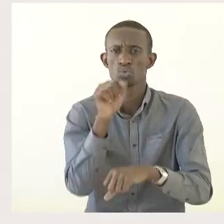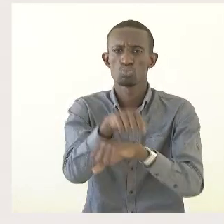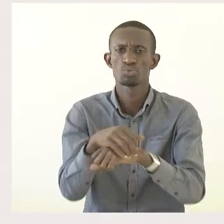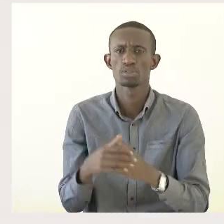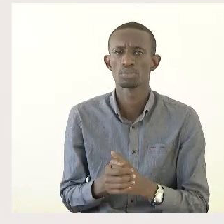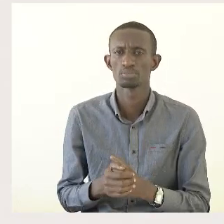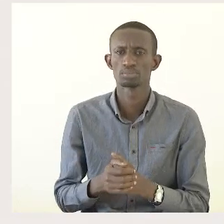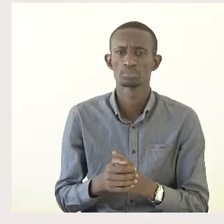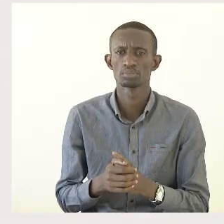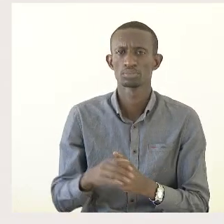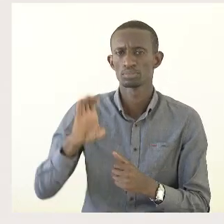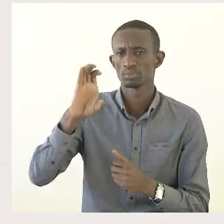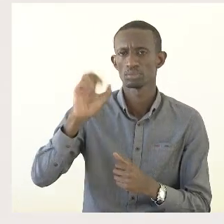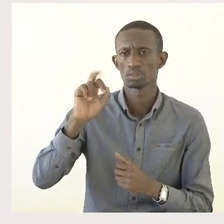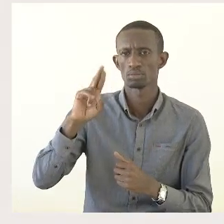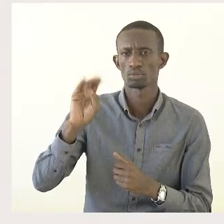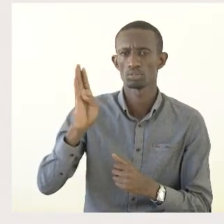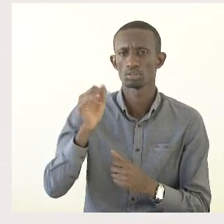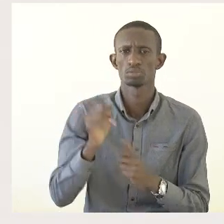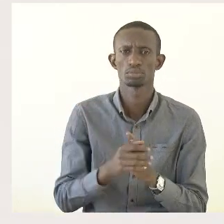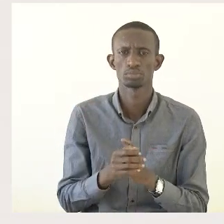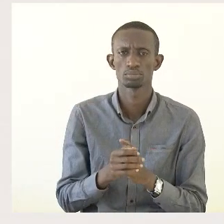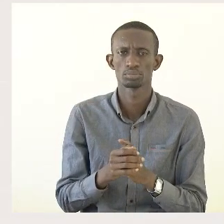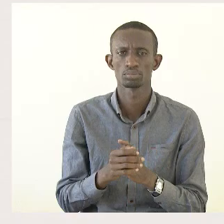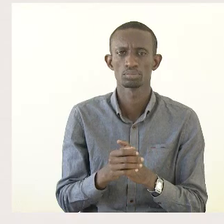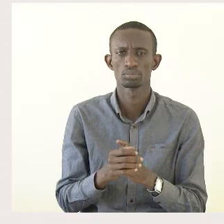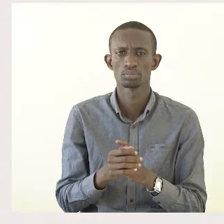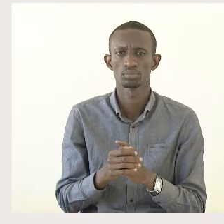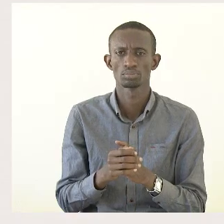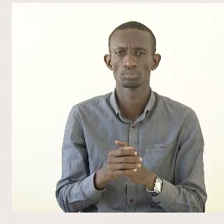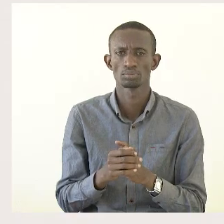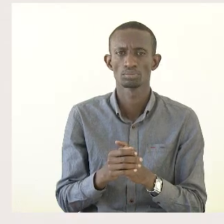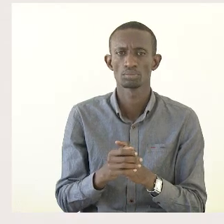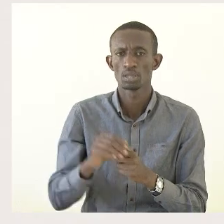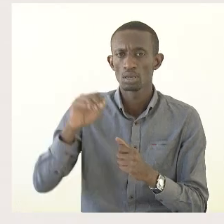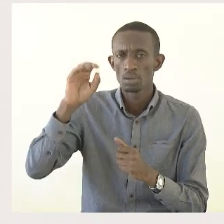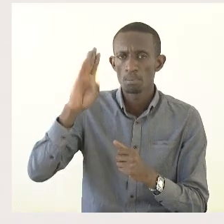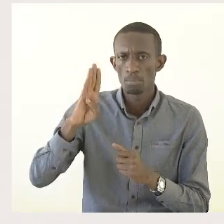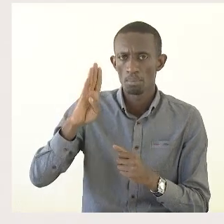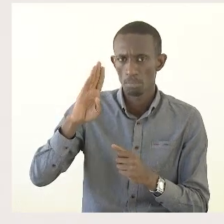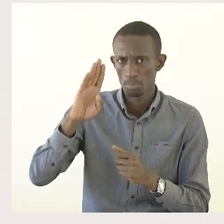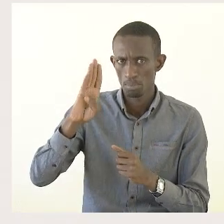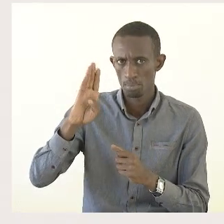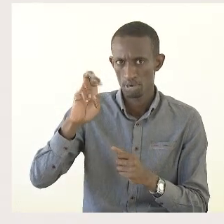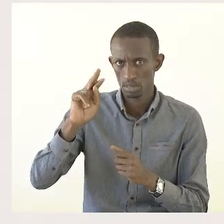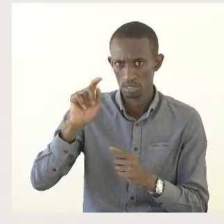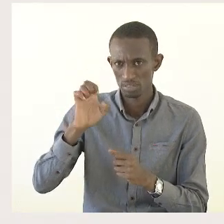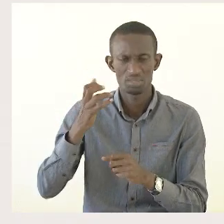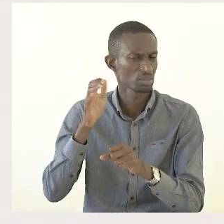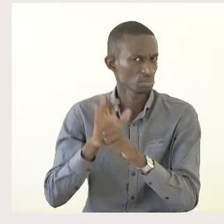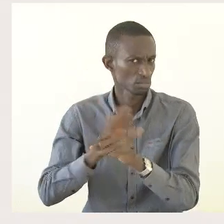lipids. It means lipid has more energy compared to the carbohydrates and the